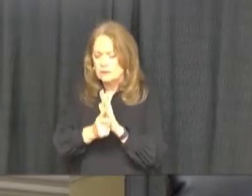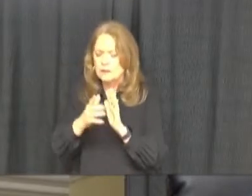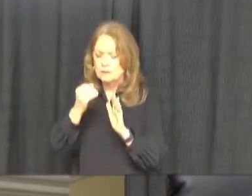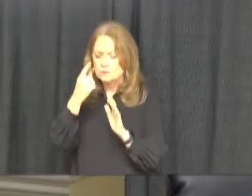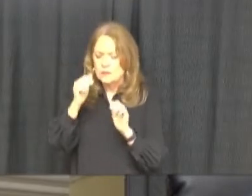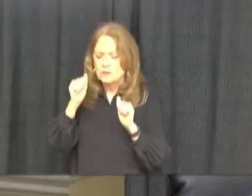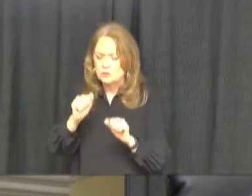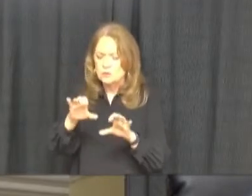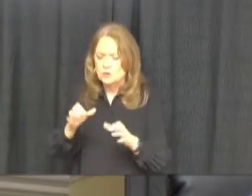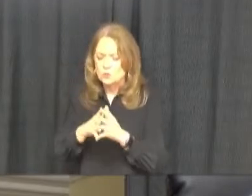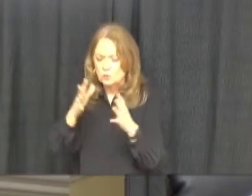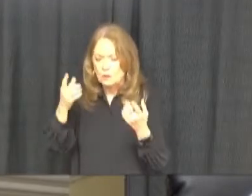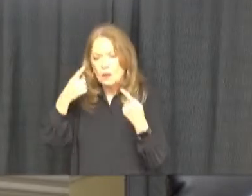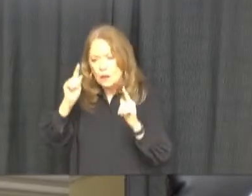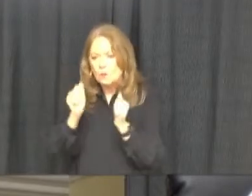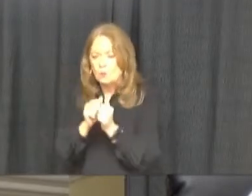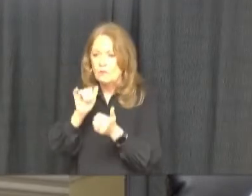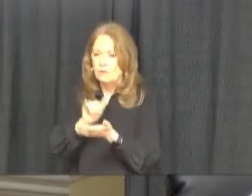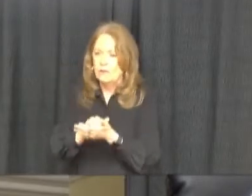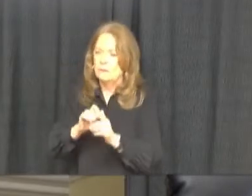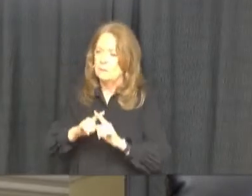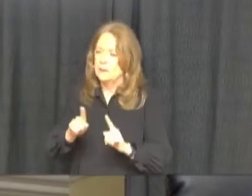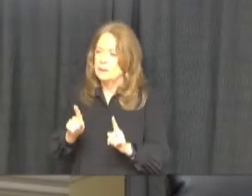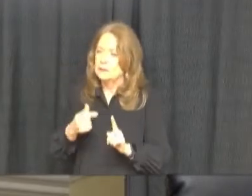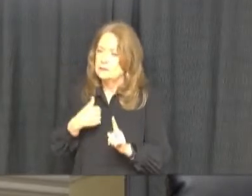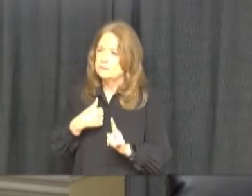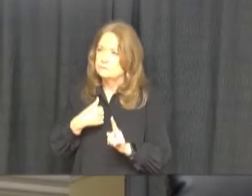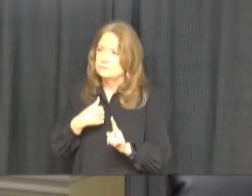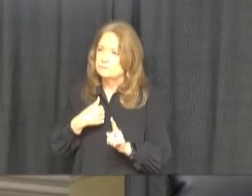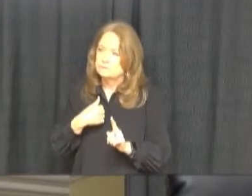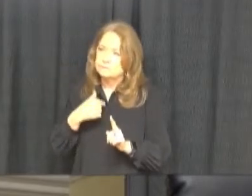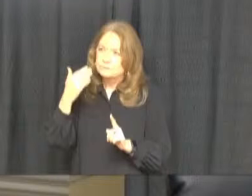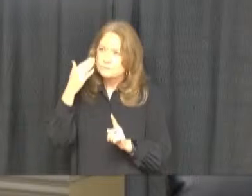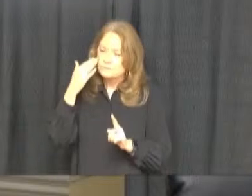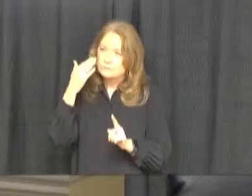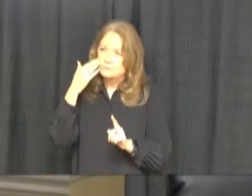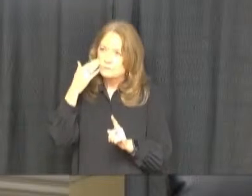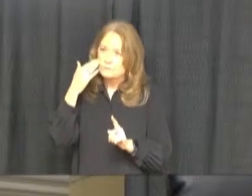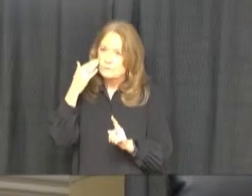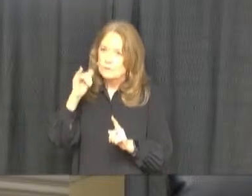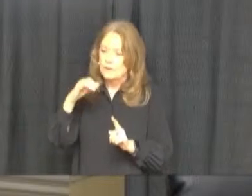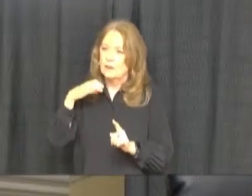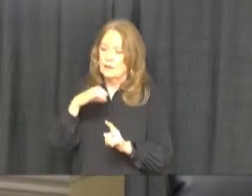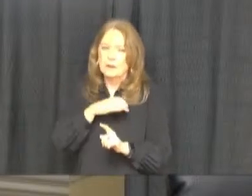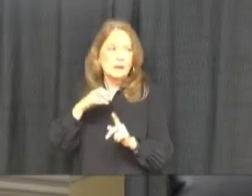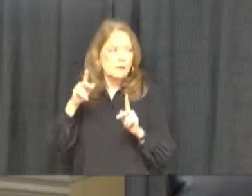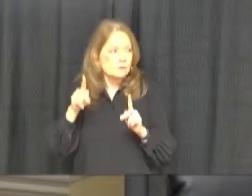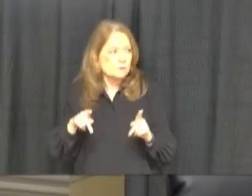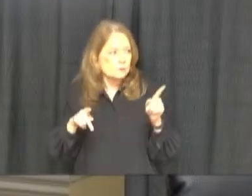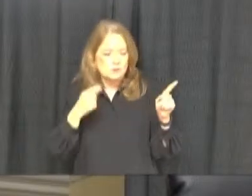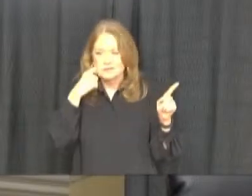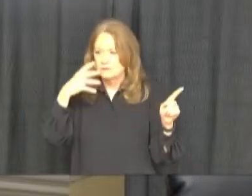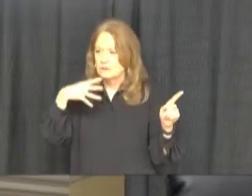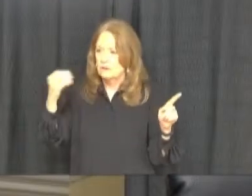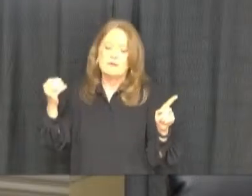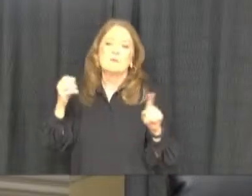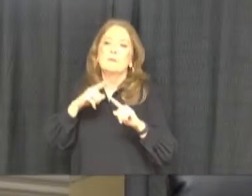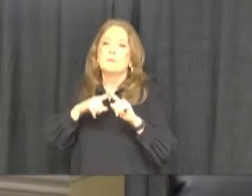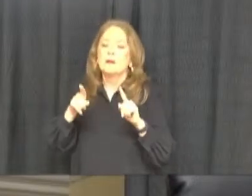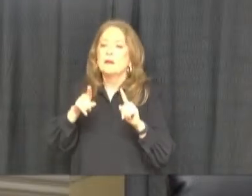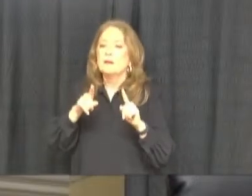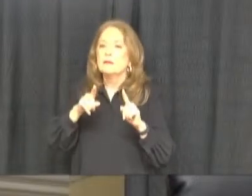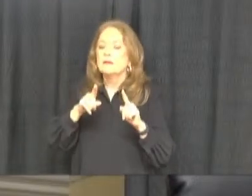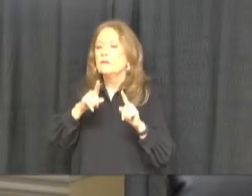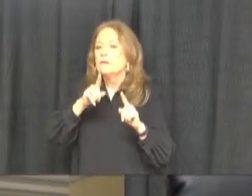can do a lot, but there is a difference. I know that Councilperson Red left, but